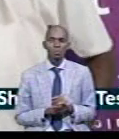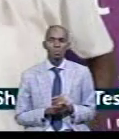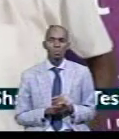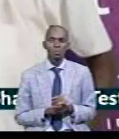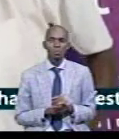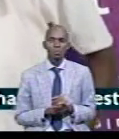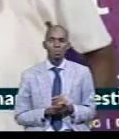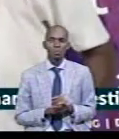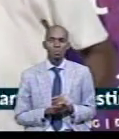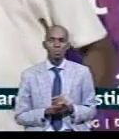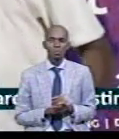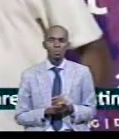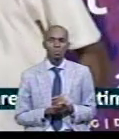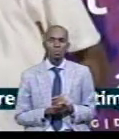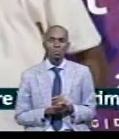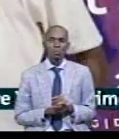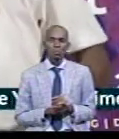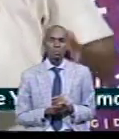I'm a year old.